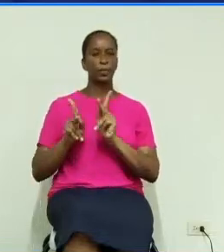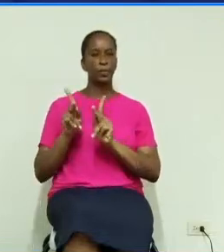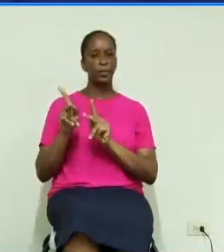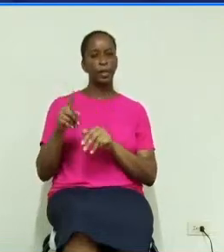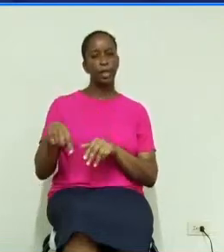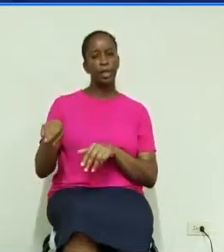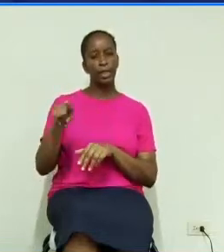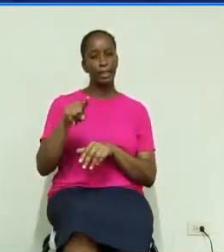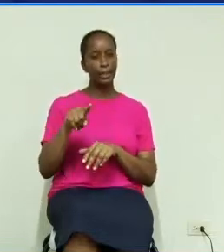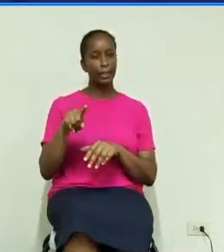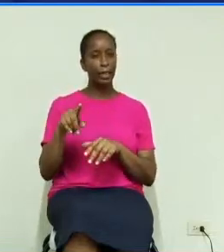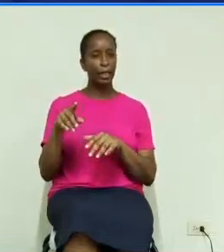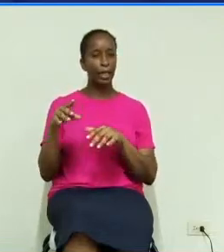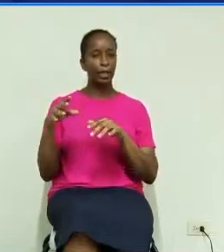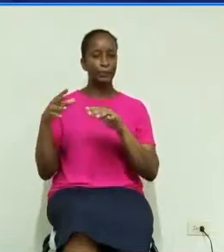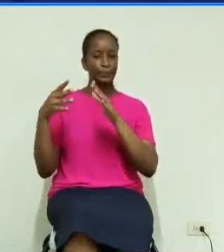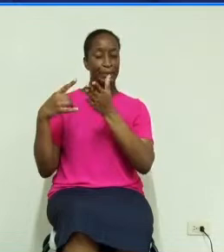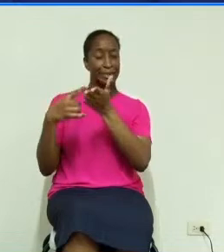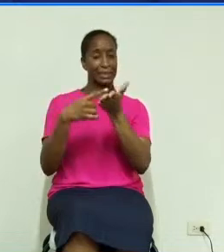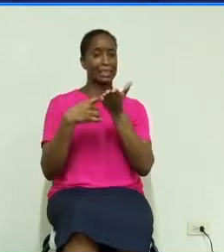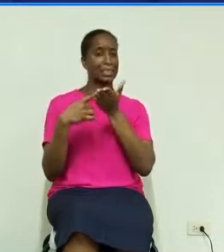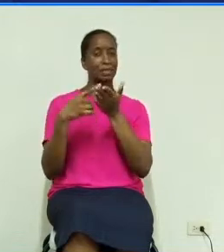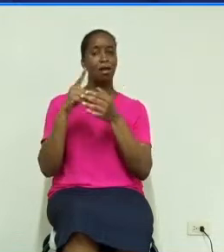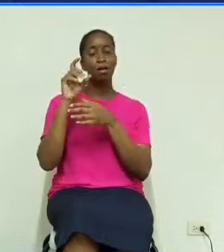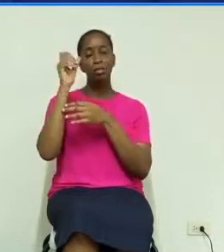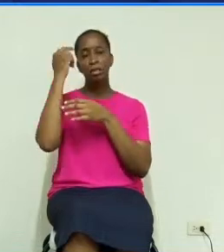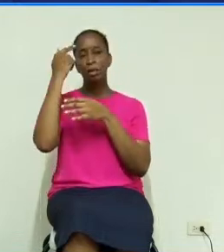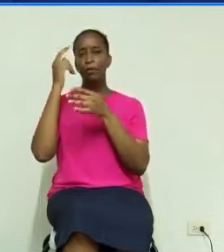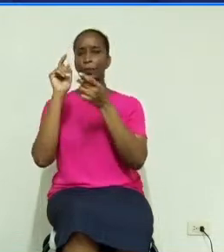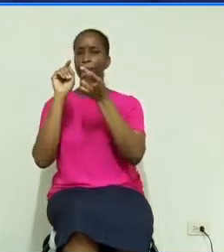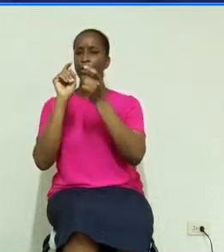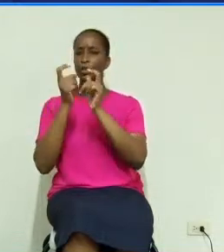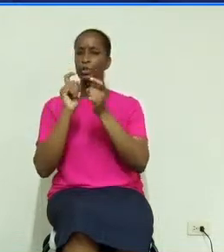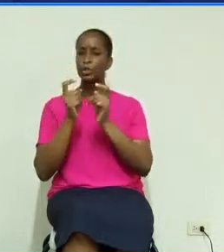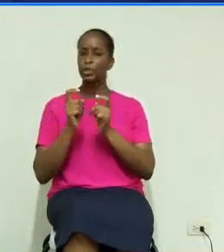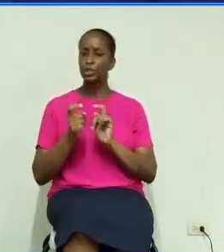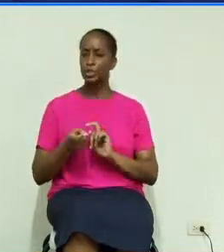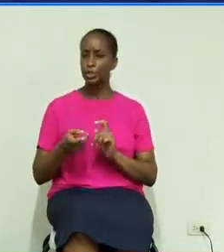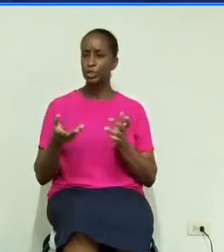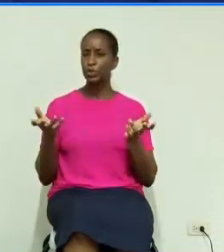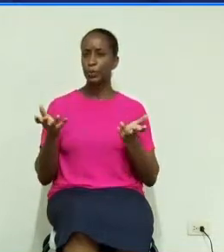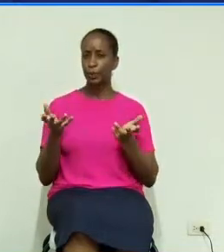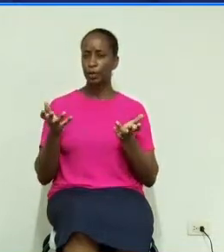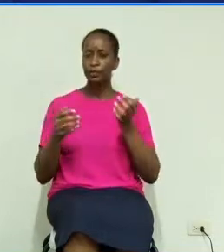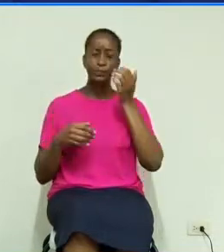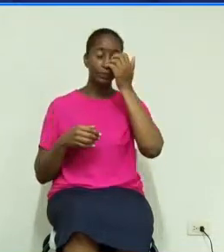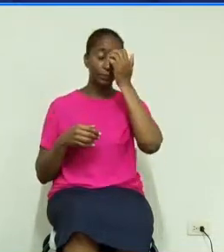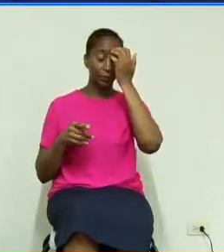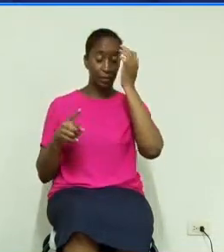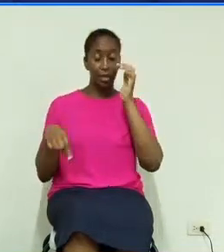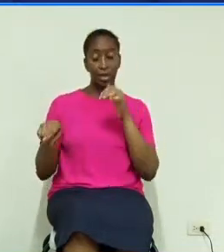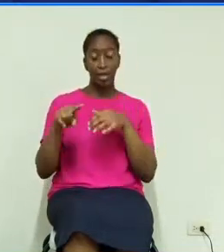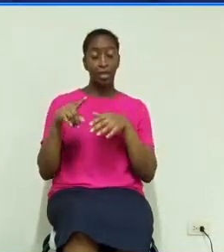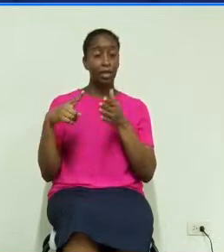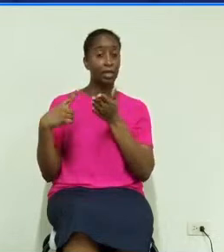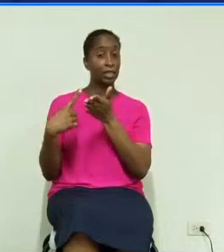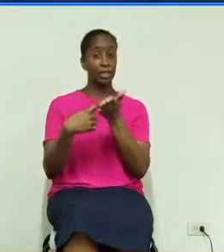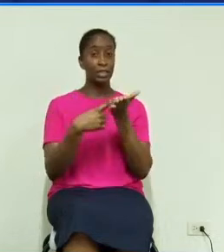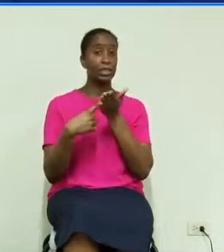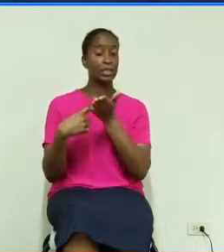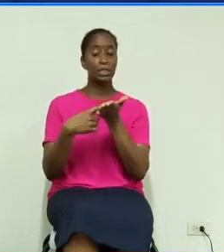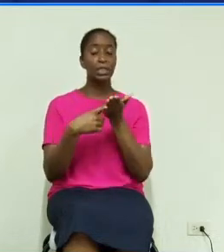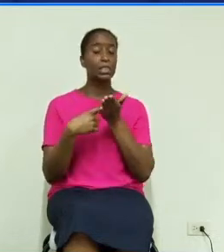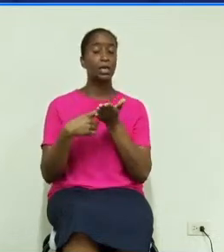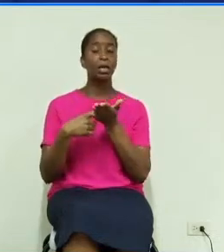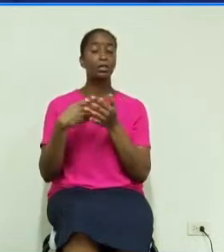we have to remind ourselves that they were not thinking about the best form of government, because I don't think there is a best form